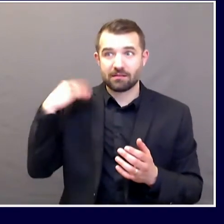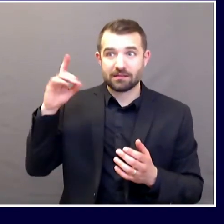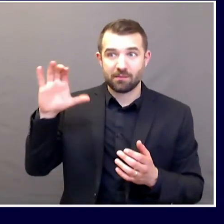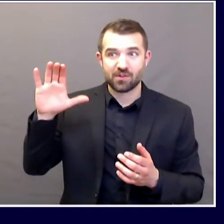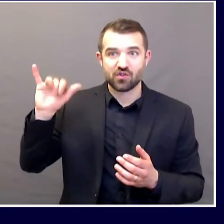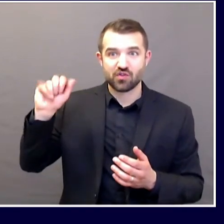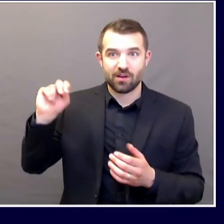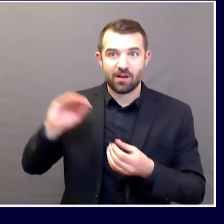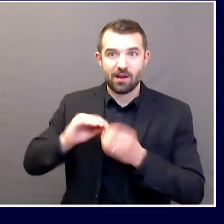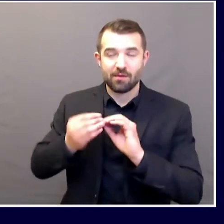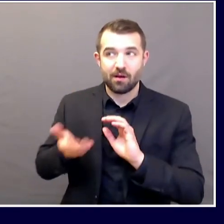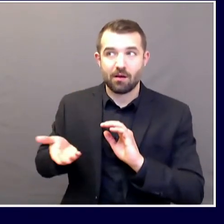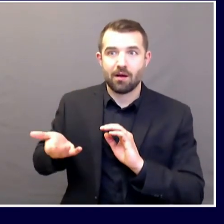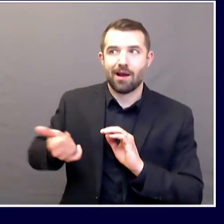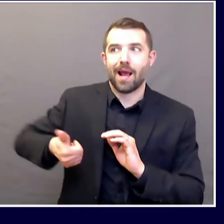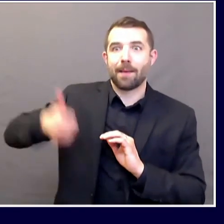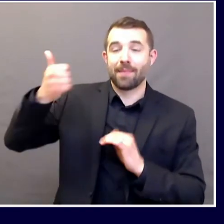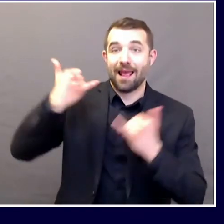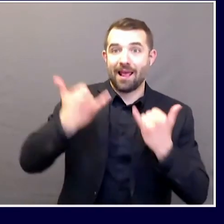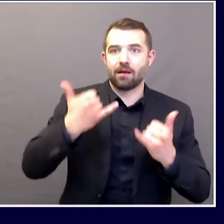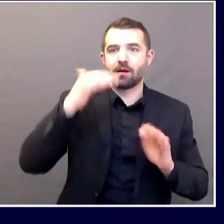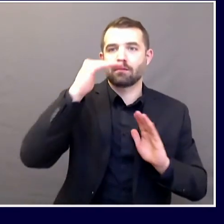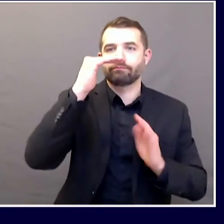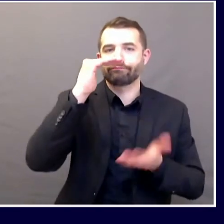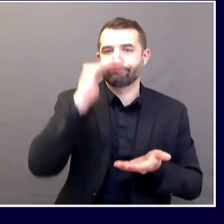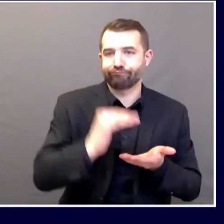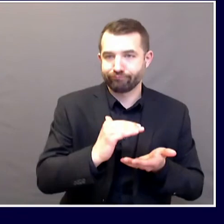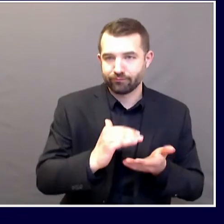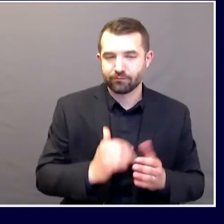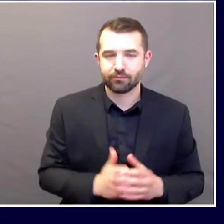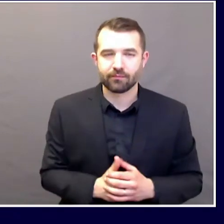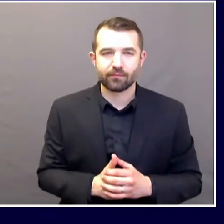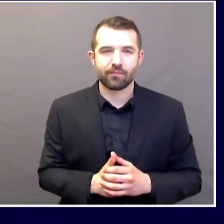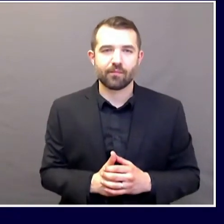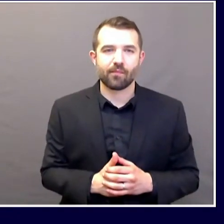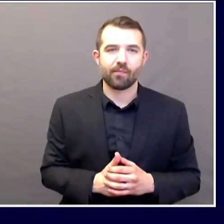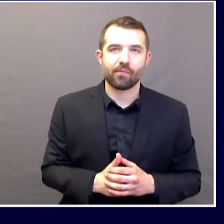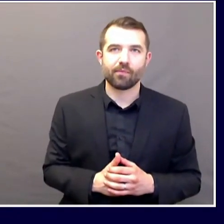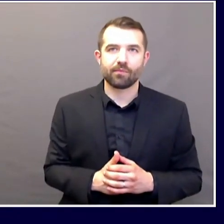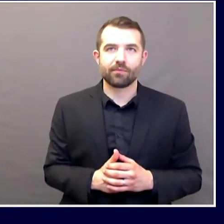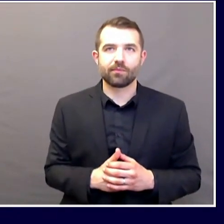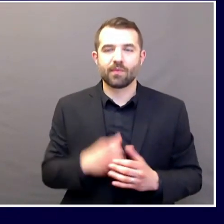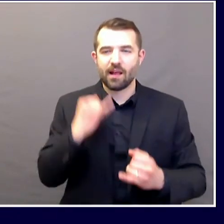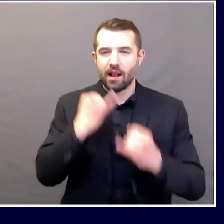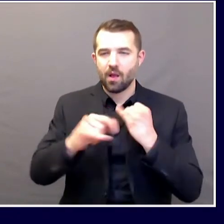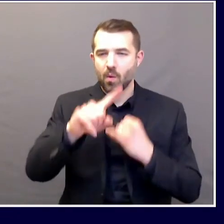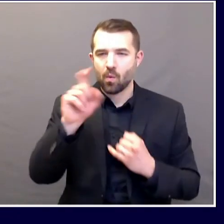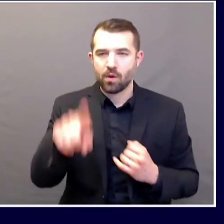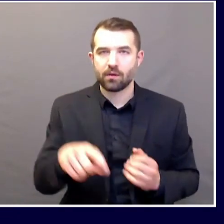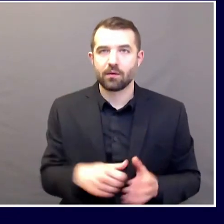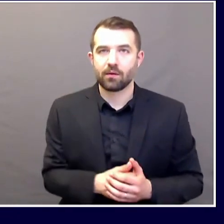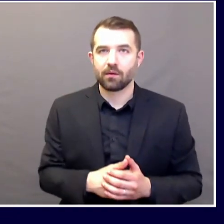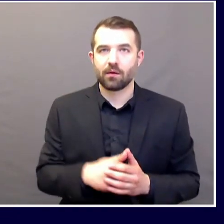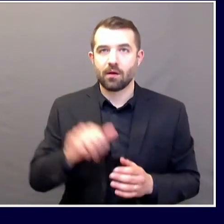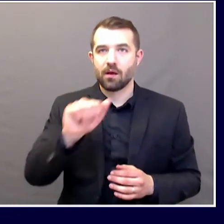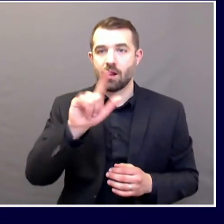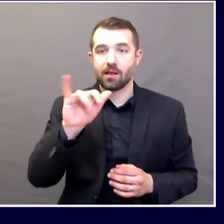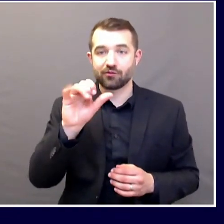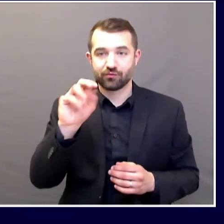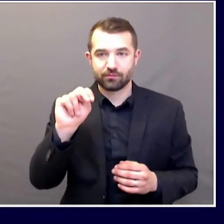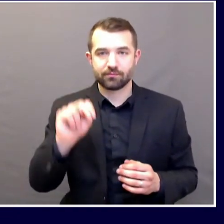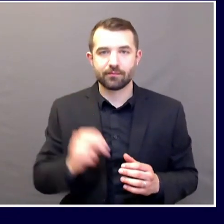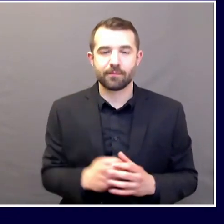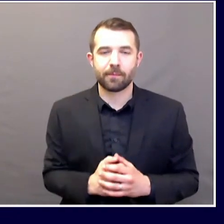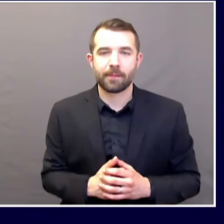Thank you. Mm-hmm. And the final question of the afternoon goes to Allison Ross. Hi, Dr. Shah. Thanks so much for taking